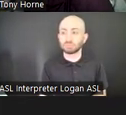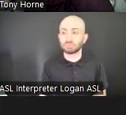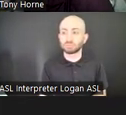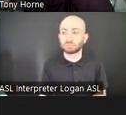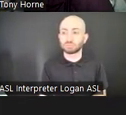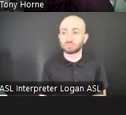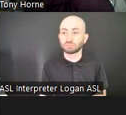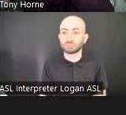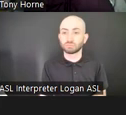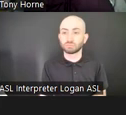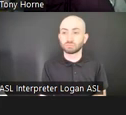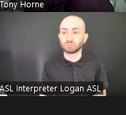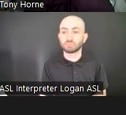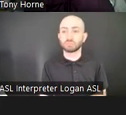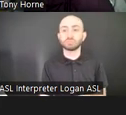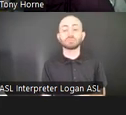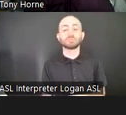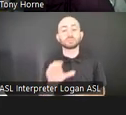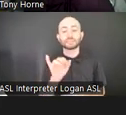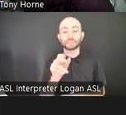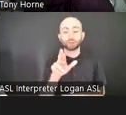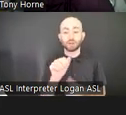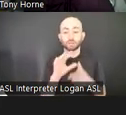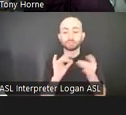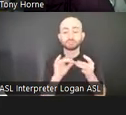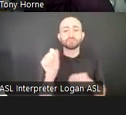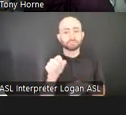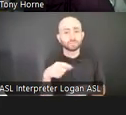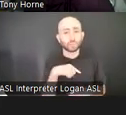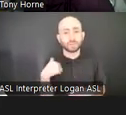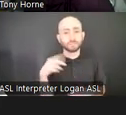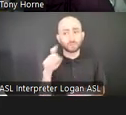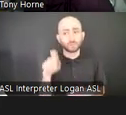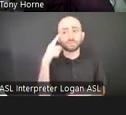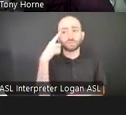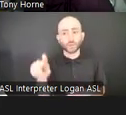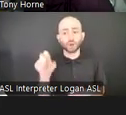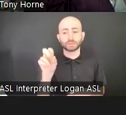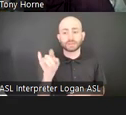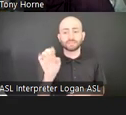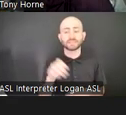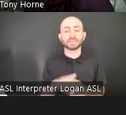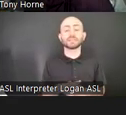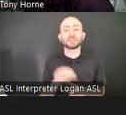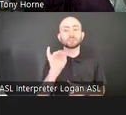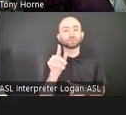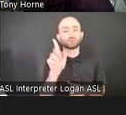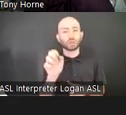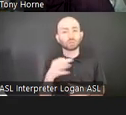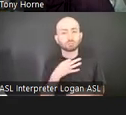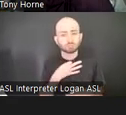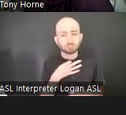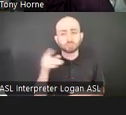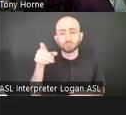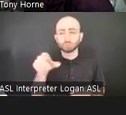yes we actually have a question for stephanie michelle would like to know were you ever able to